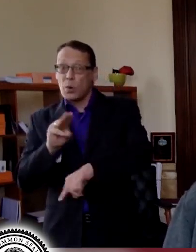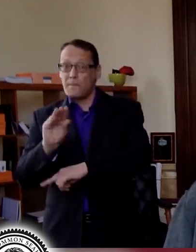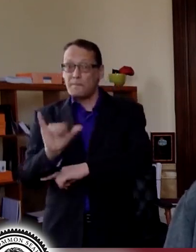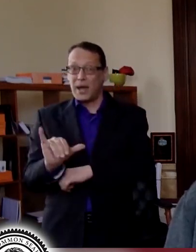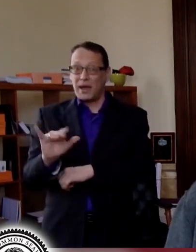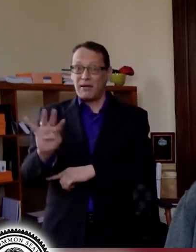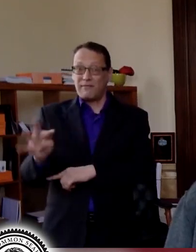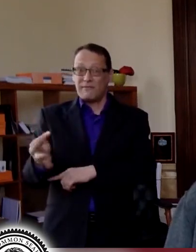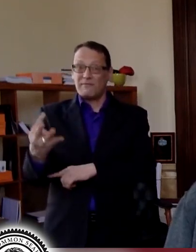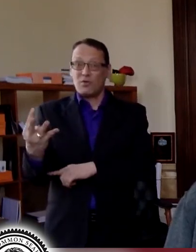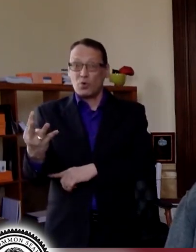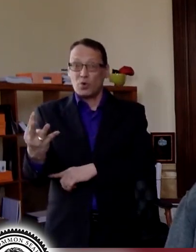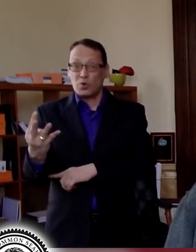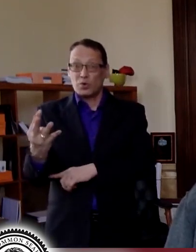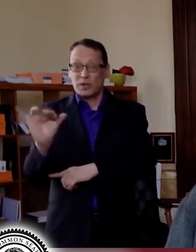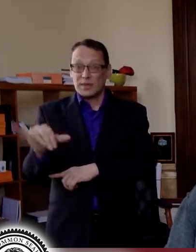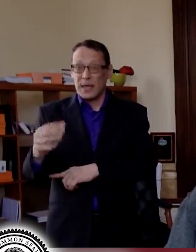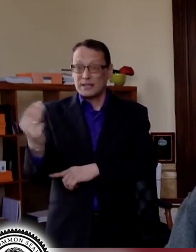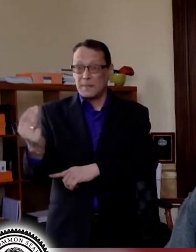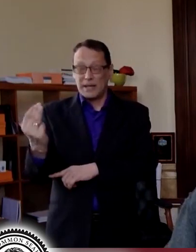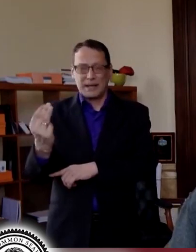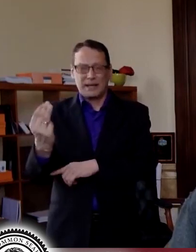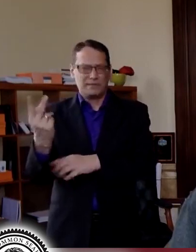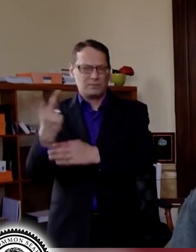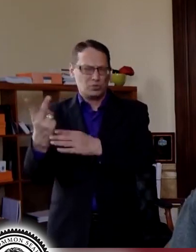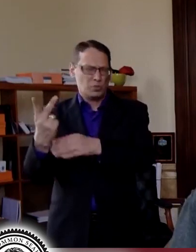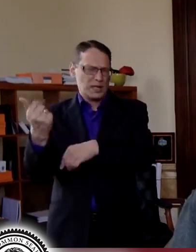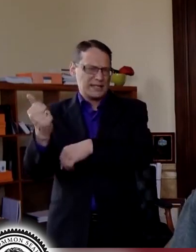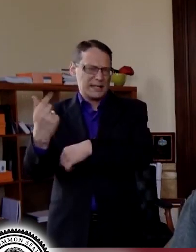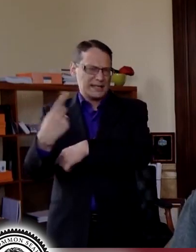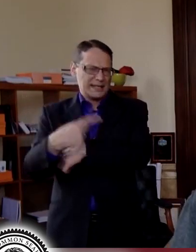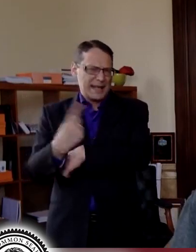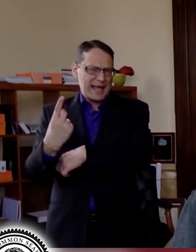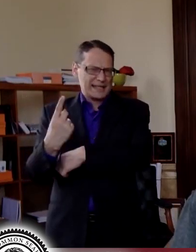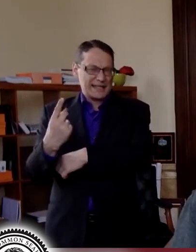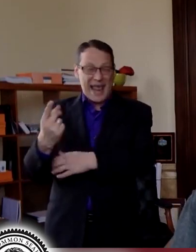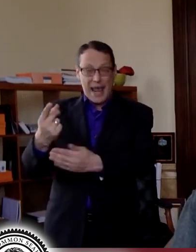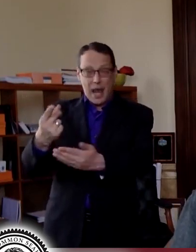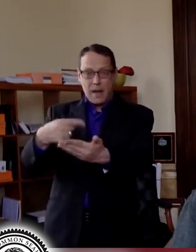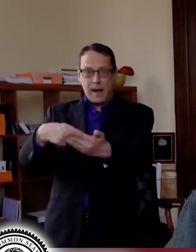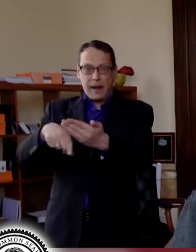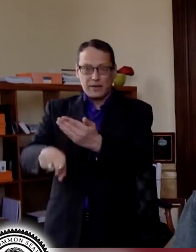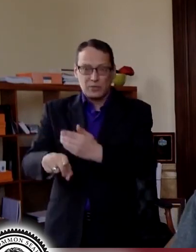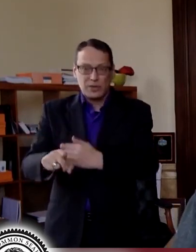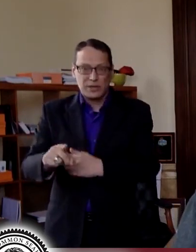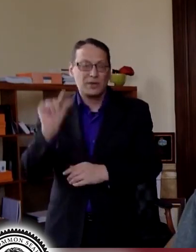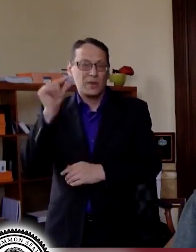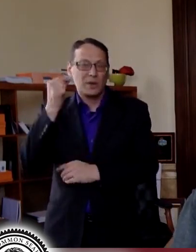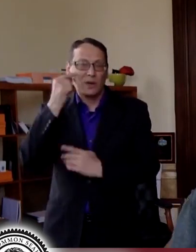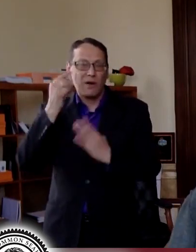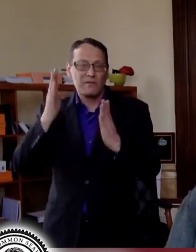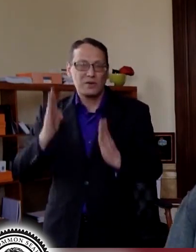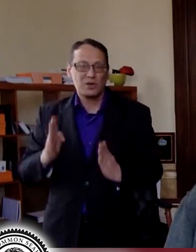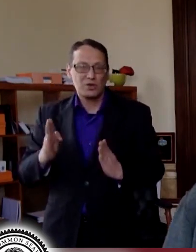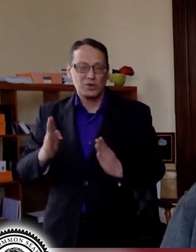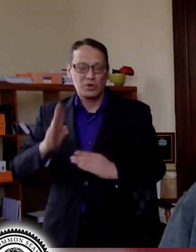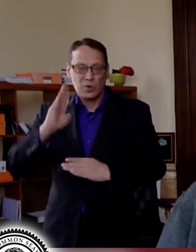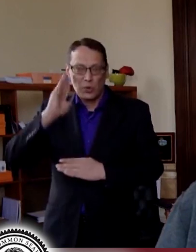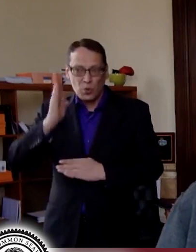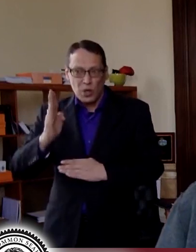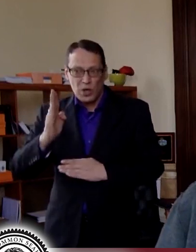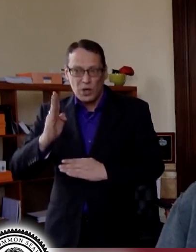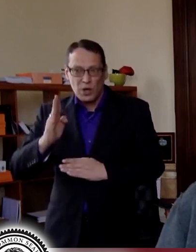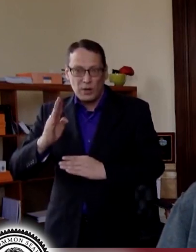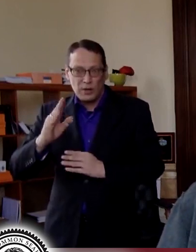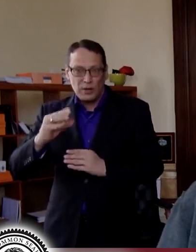That's Monday. So that's about 10 days away. Next week, we expect that the governor is going to put